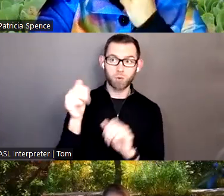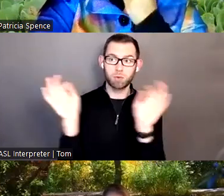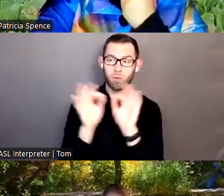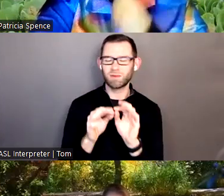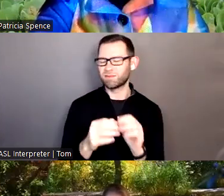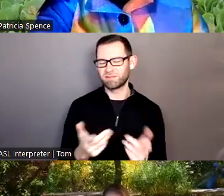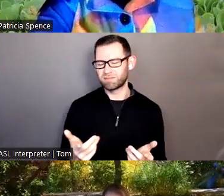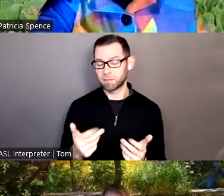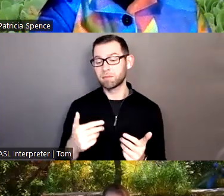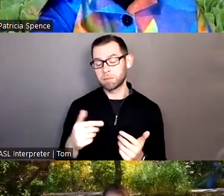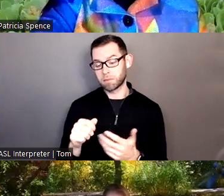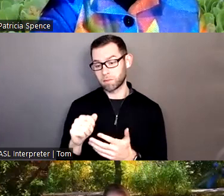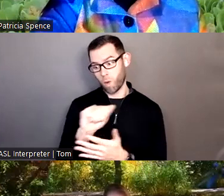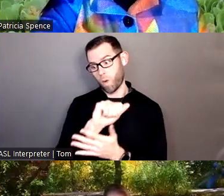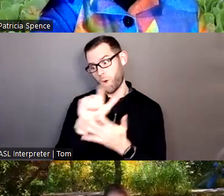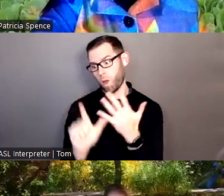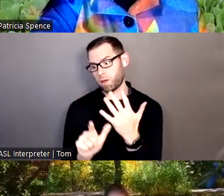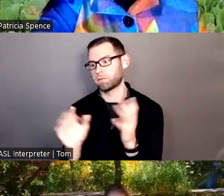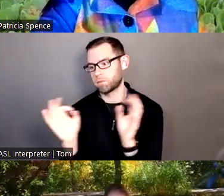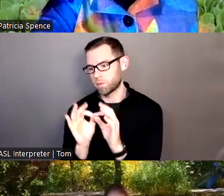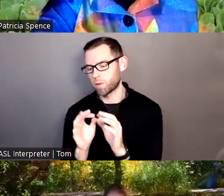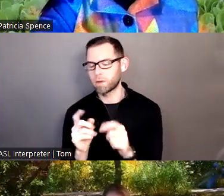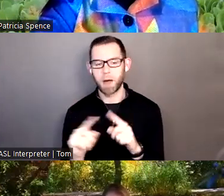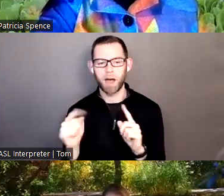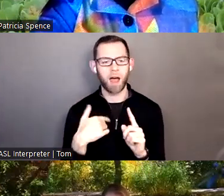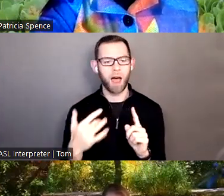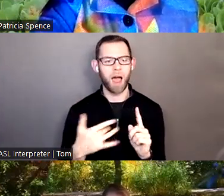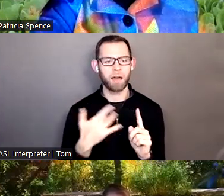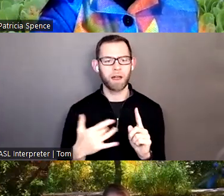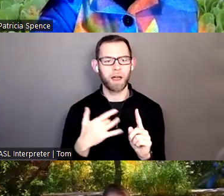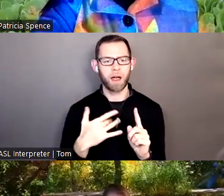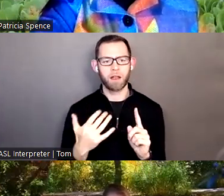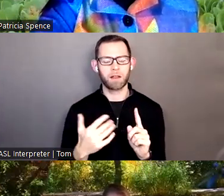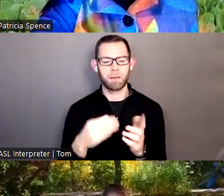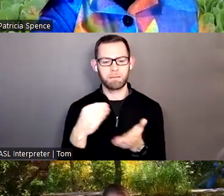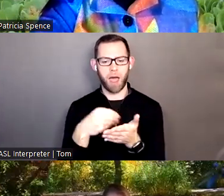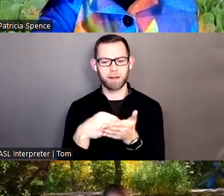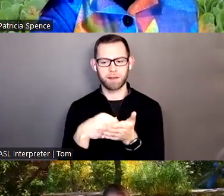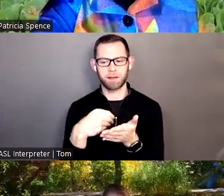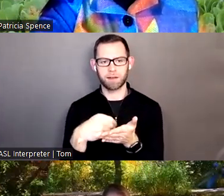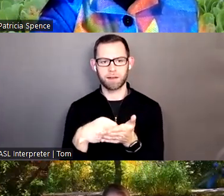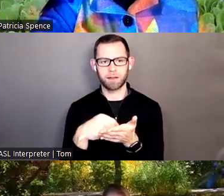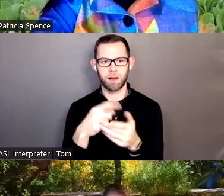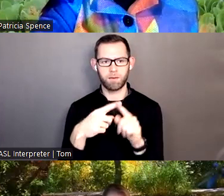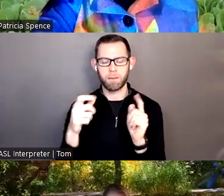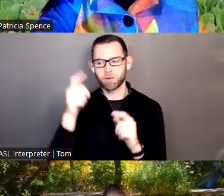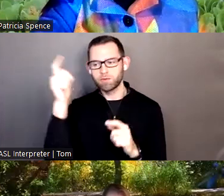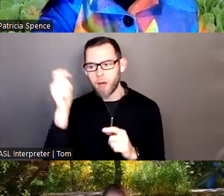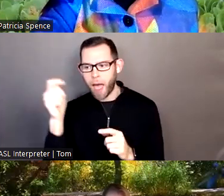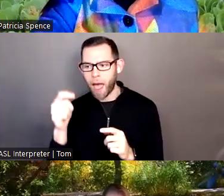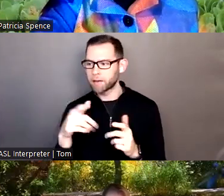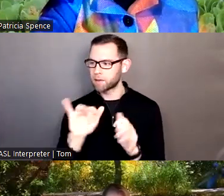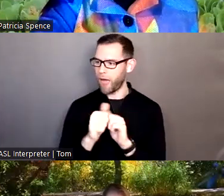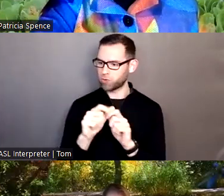important. En pile, la sujet est vraiment important. disbursement of funds from and grants in EJ communities, making